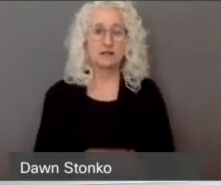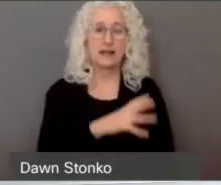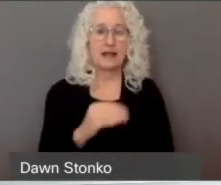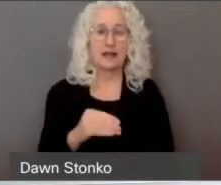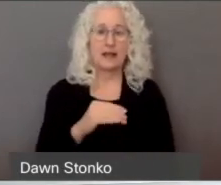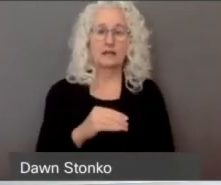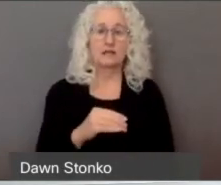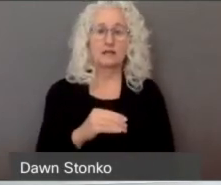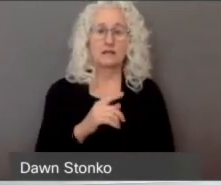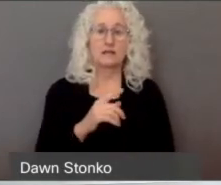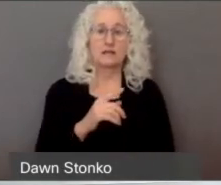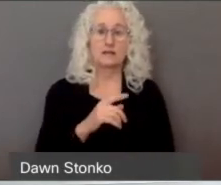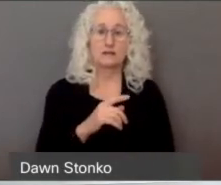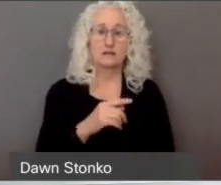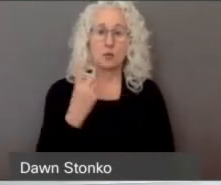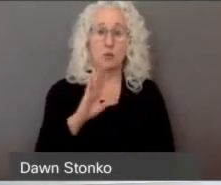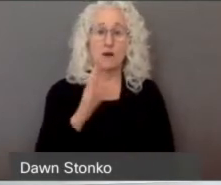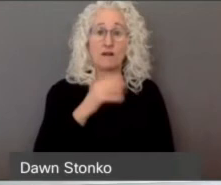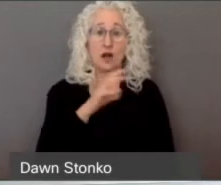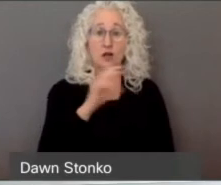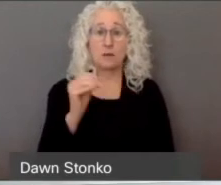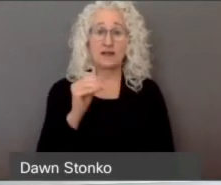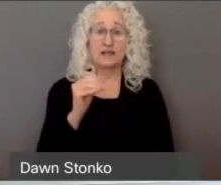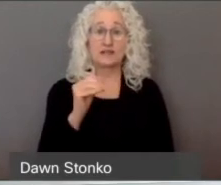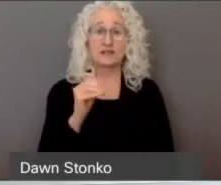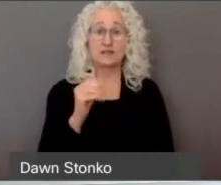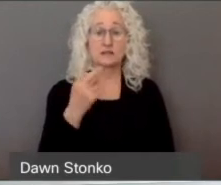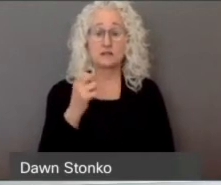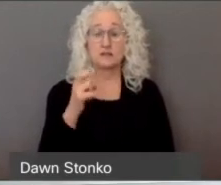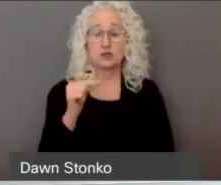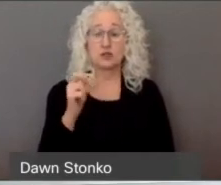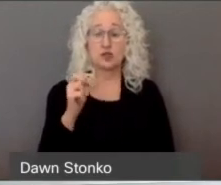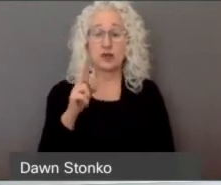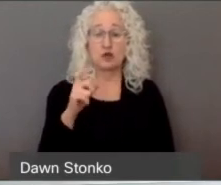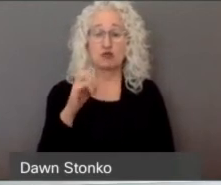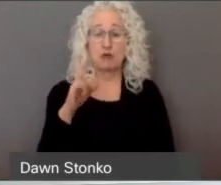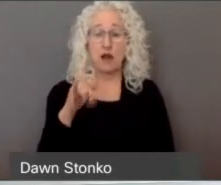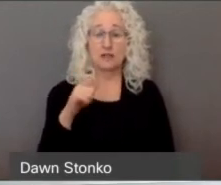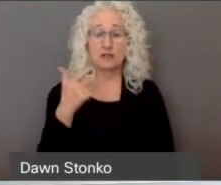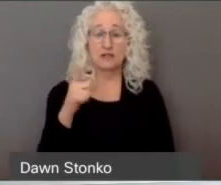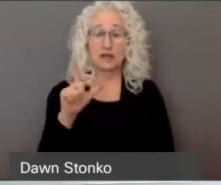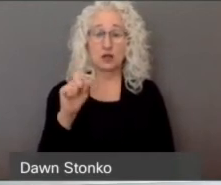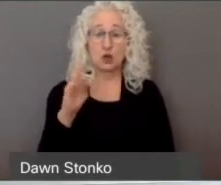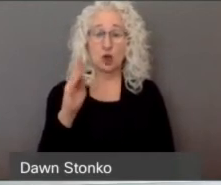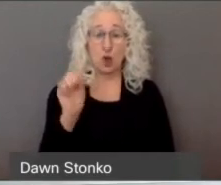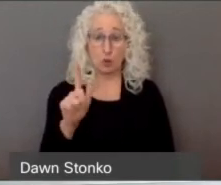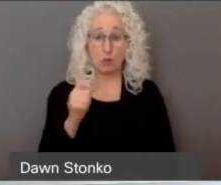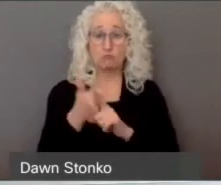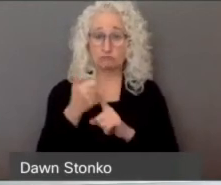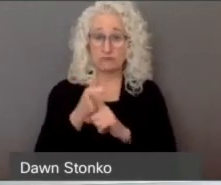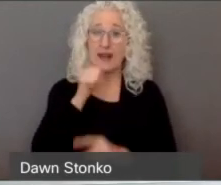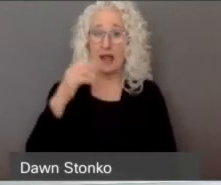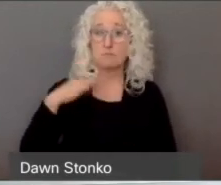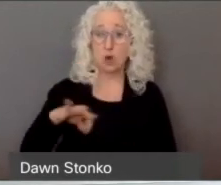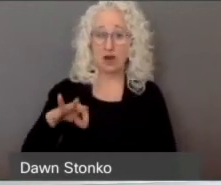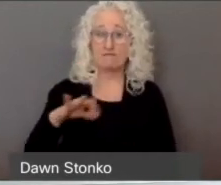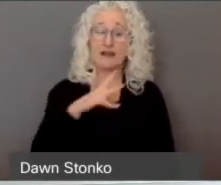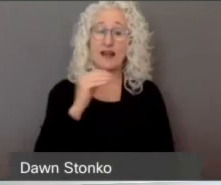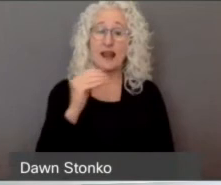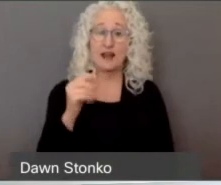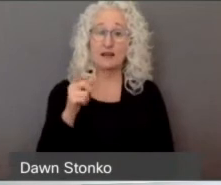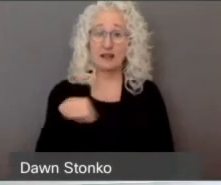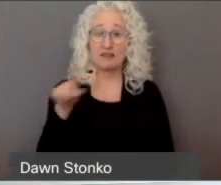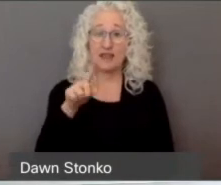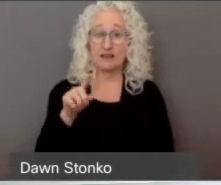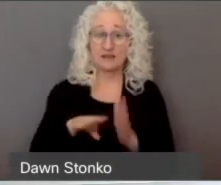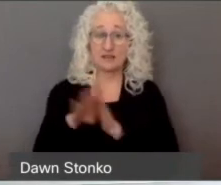one of our companies, Generosity Global, is a nonprofit who has basically developed